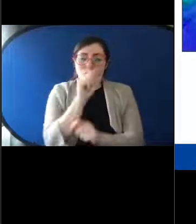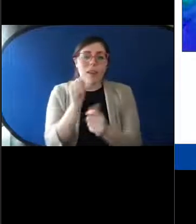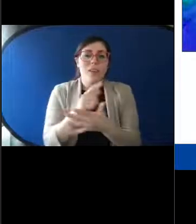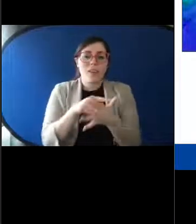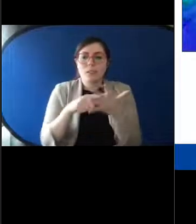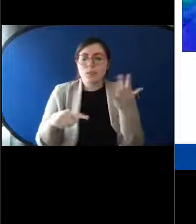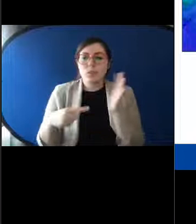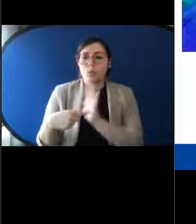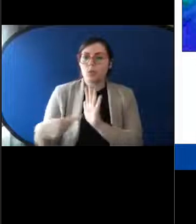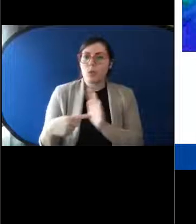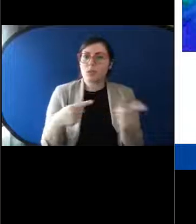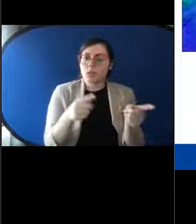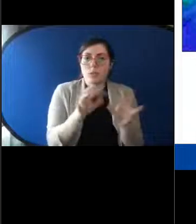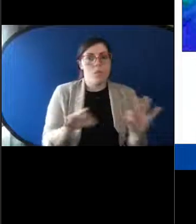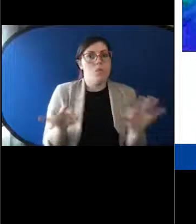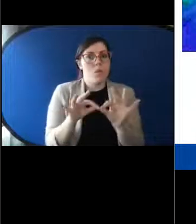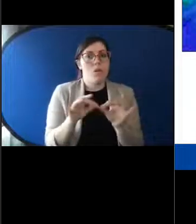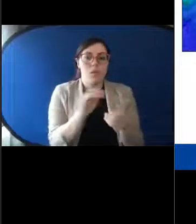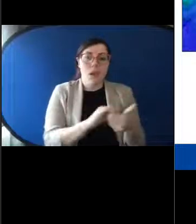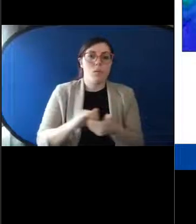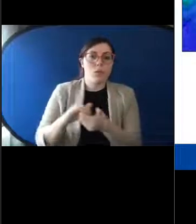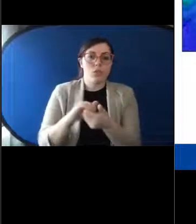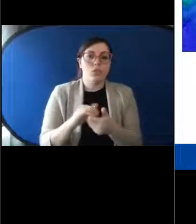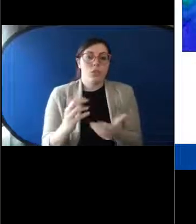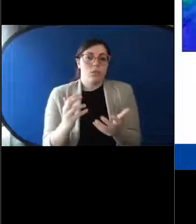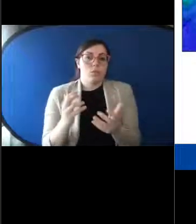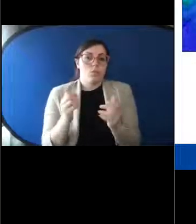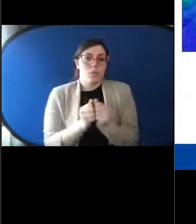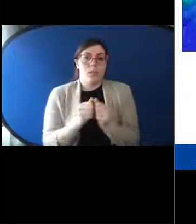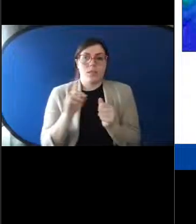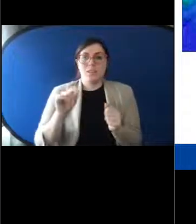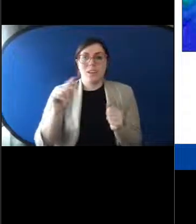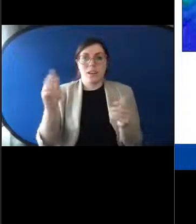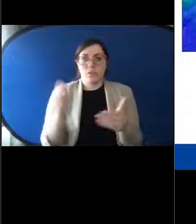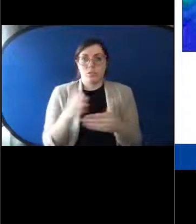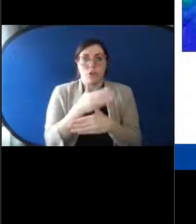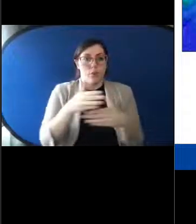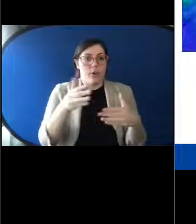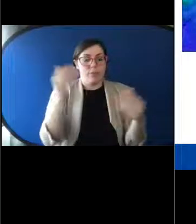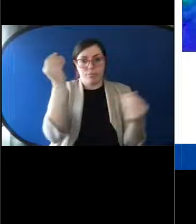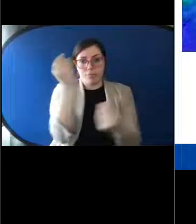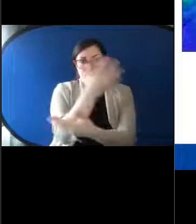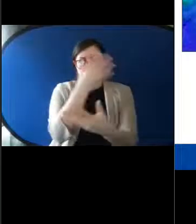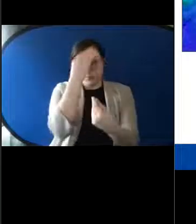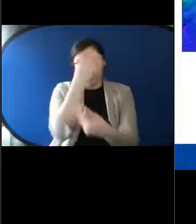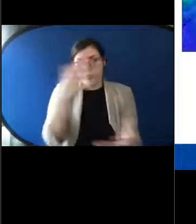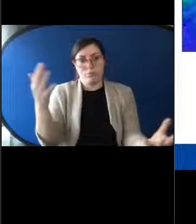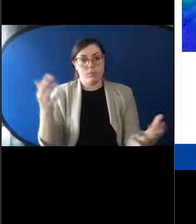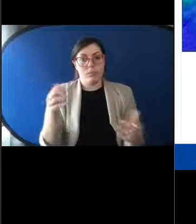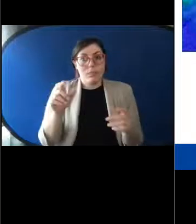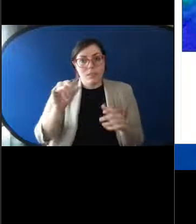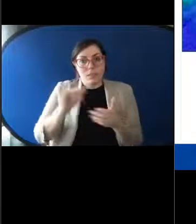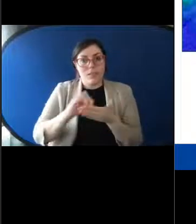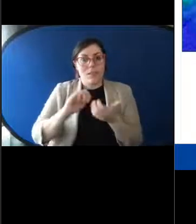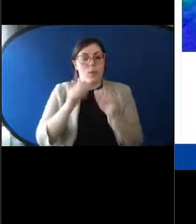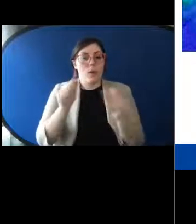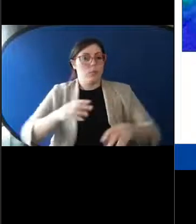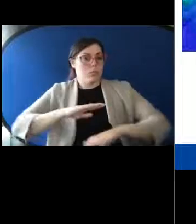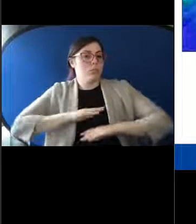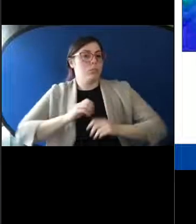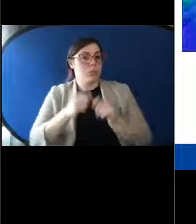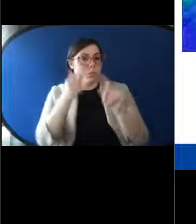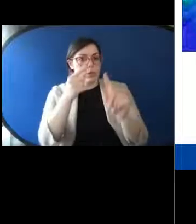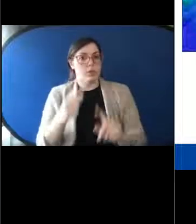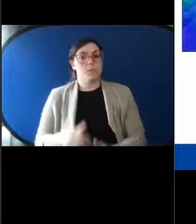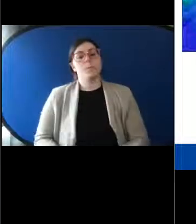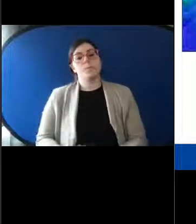these initiatives underscore collaboration, and data sharing is the only way to achieve our mapping objectives. So when